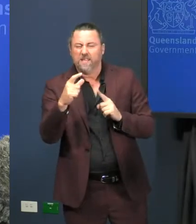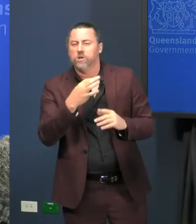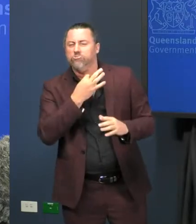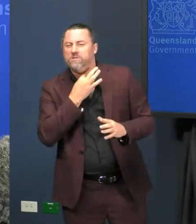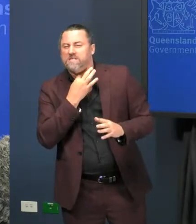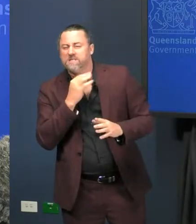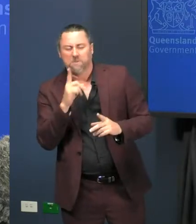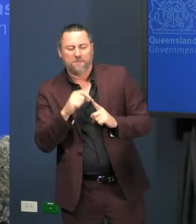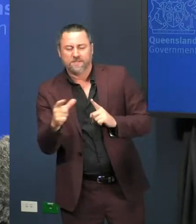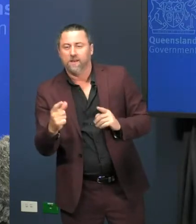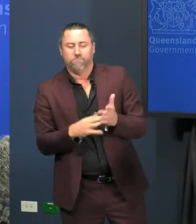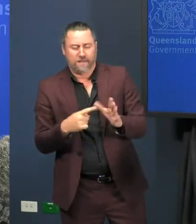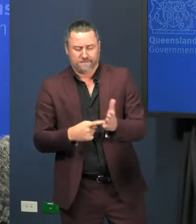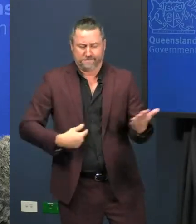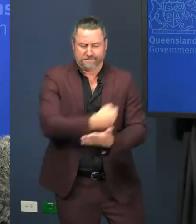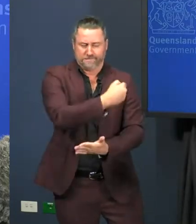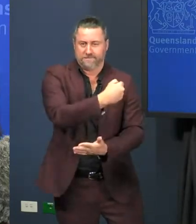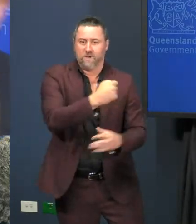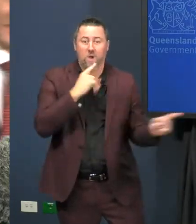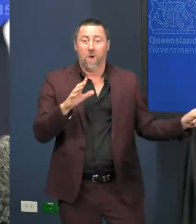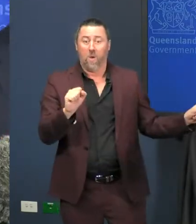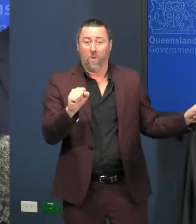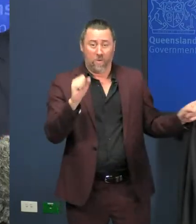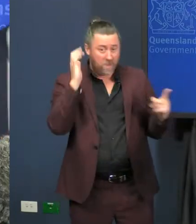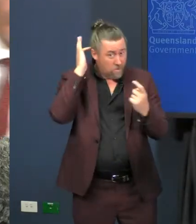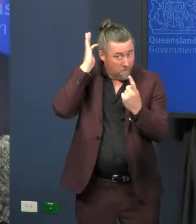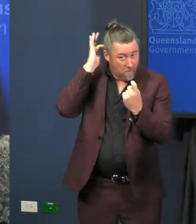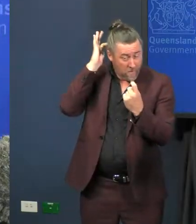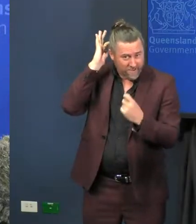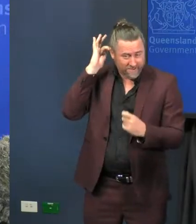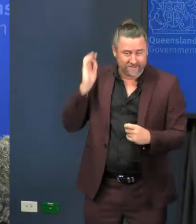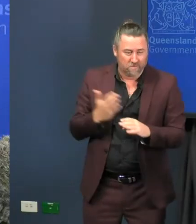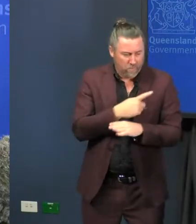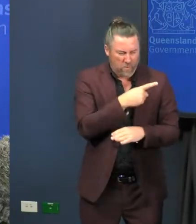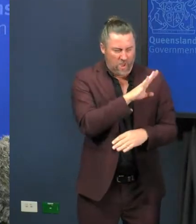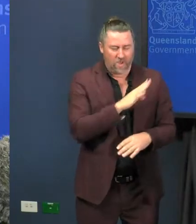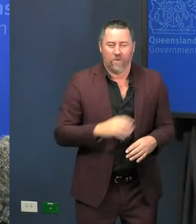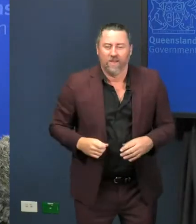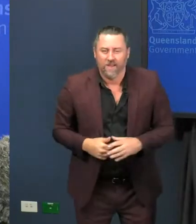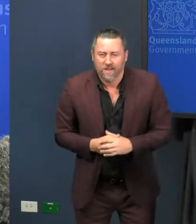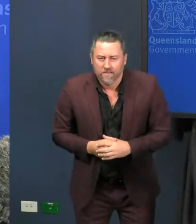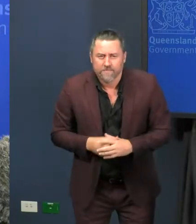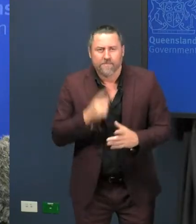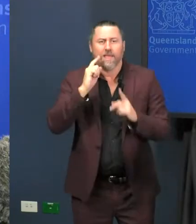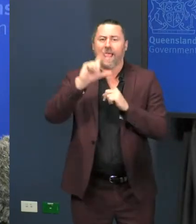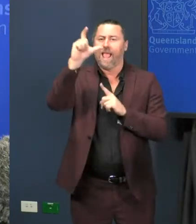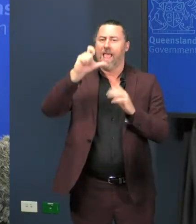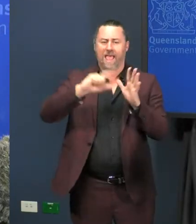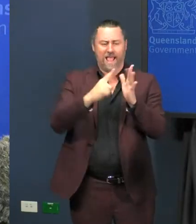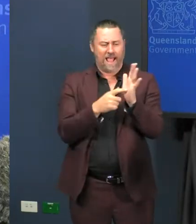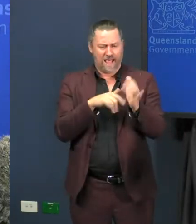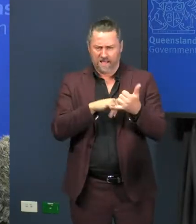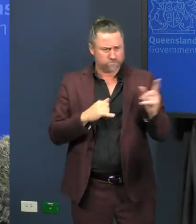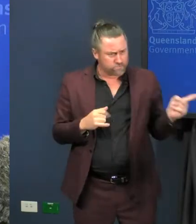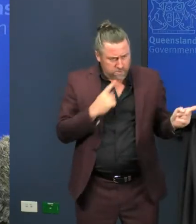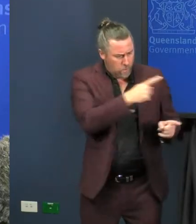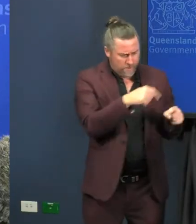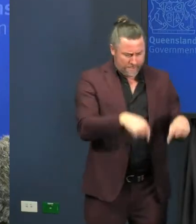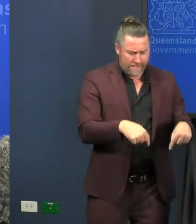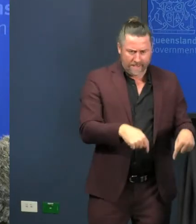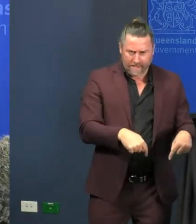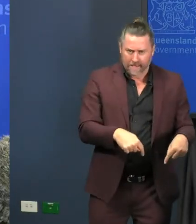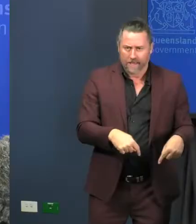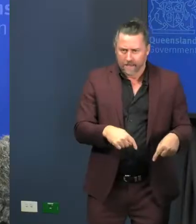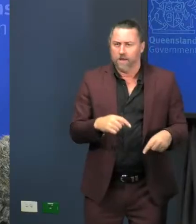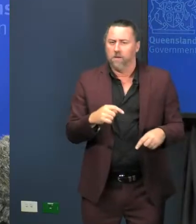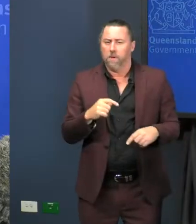Brisbane? That's one for you, Matt. Premier, can I just ask you one more question before you go? Yeah. Just on Cairns, Yeah. you mentioned obviously you're down here because Yeah. of